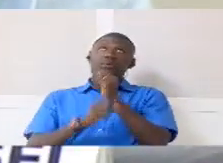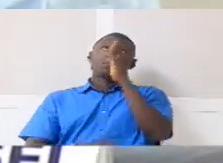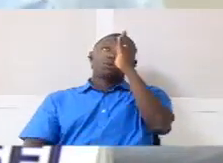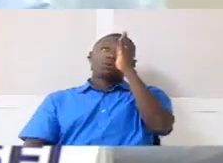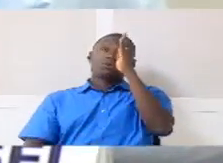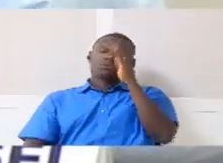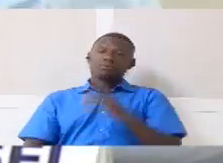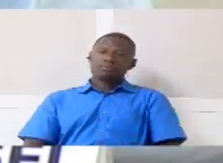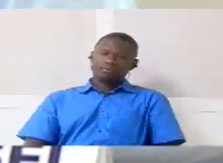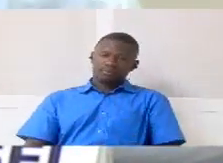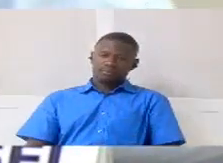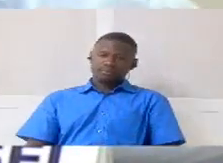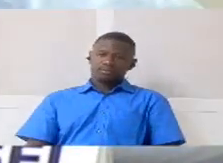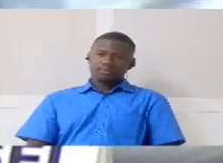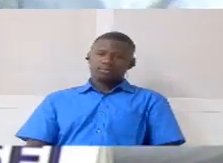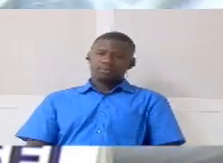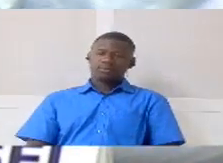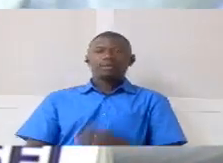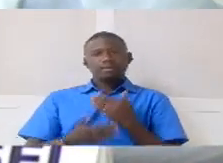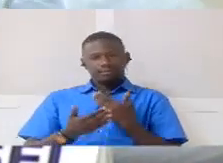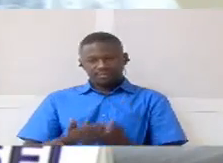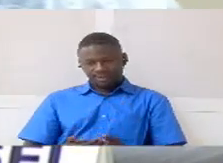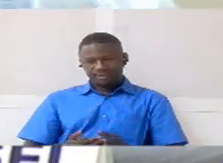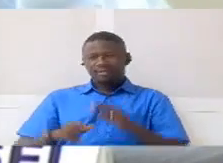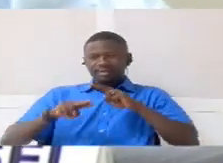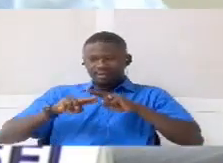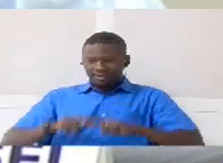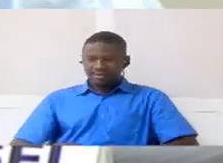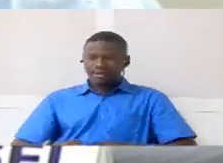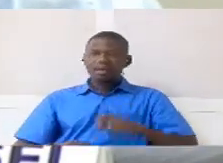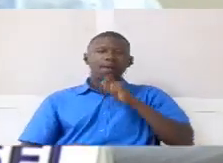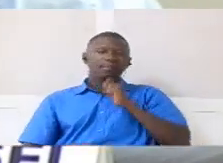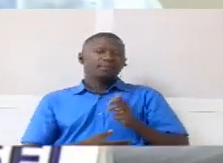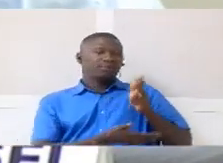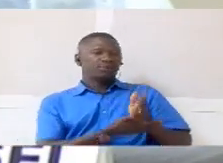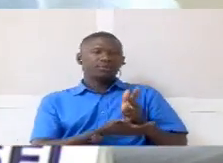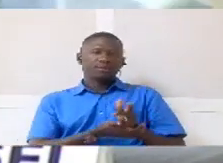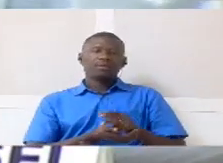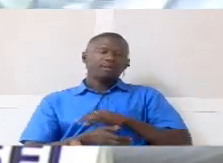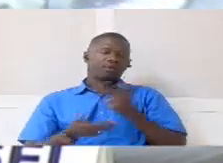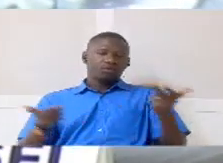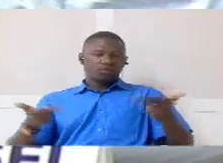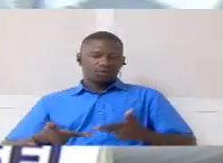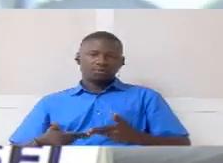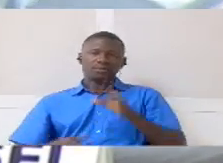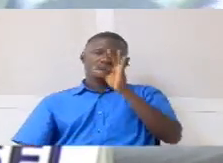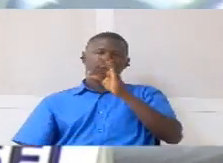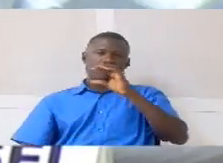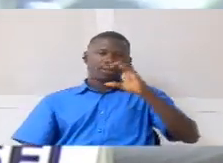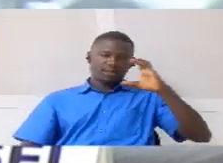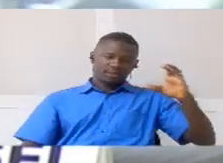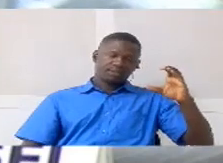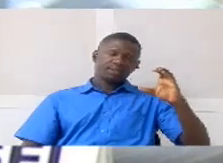Please be seated, Mr. Witness. And welcome to the TRRC. Mr. Chair. May Bismillah